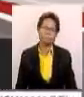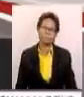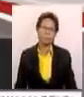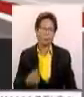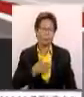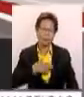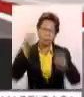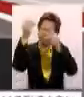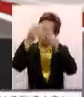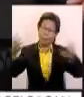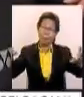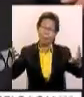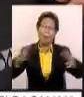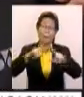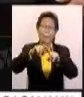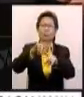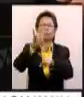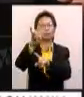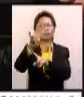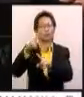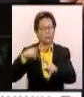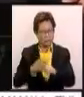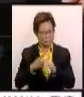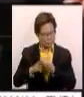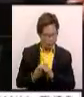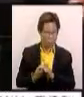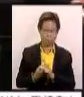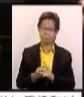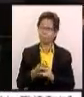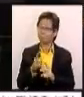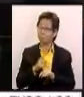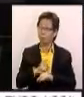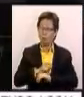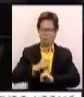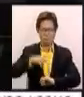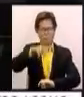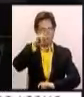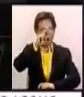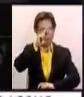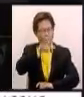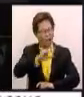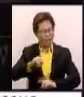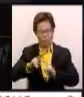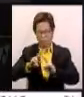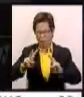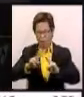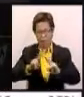My message to them is that by July we are going to enforce. We make it very very firm and